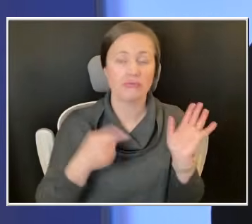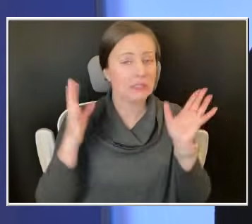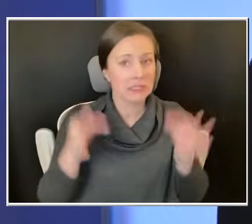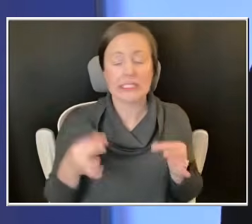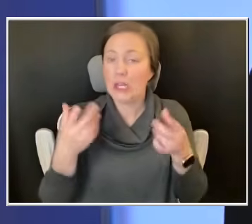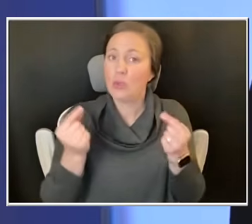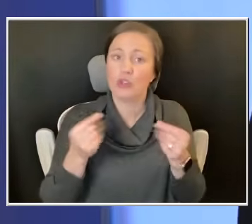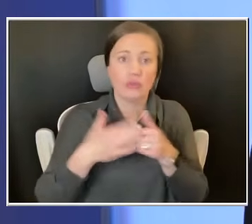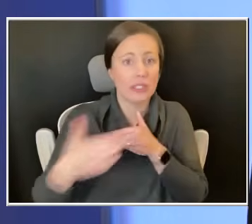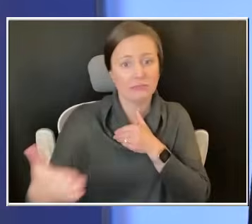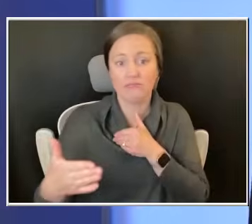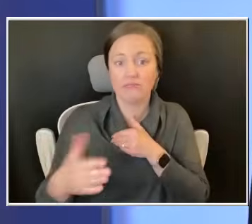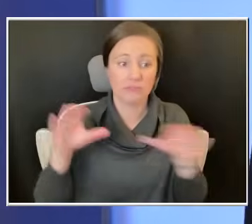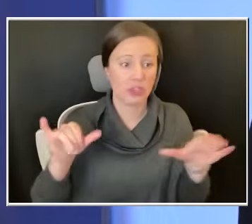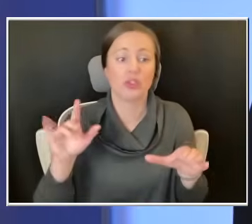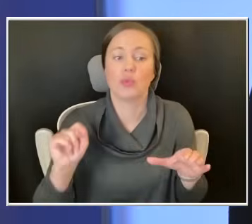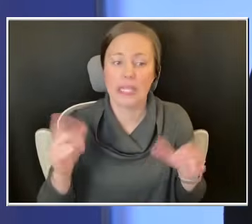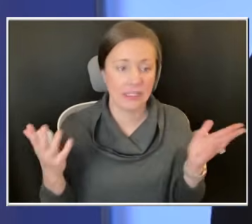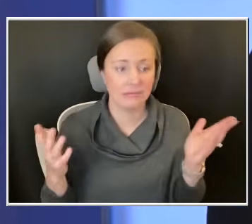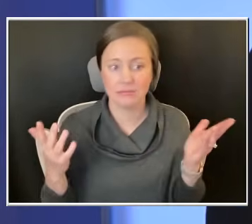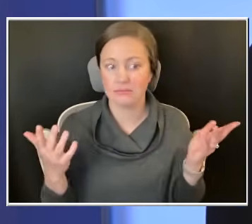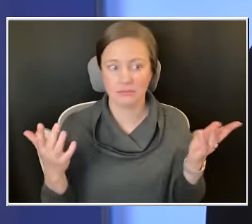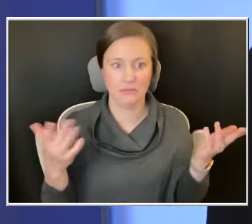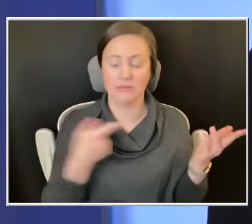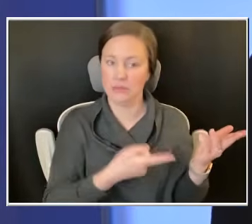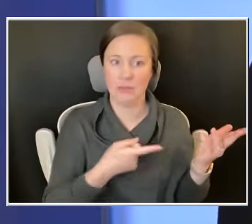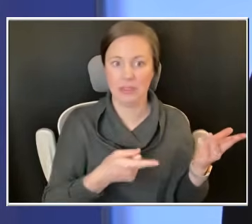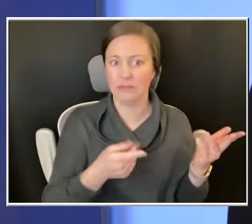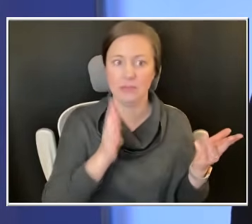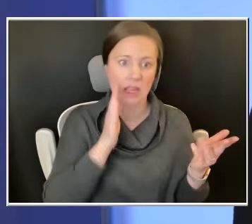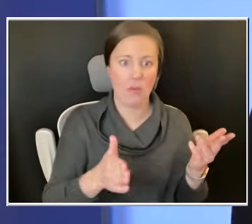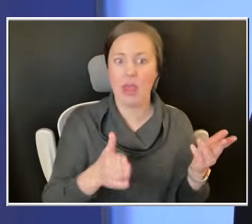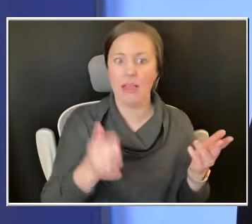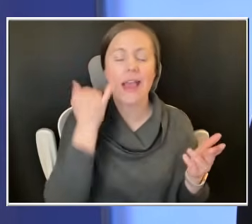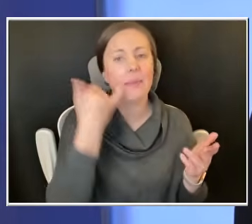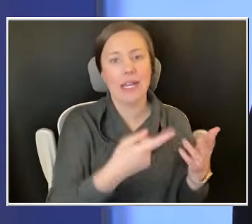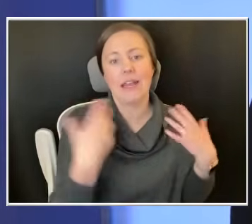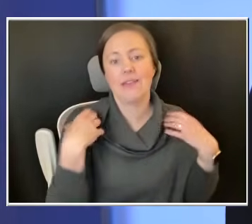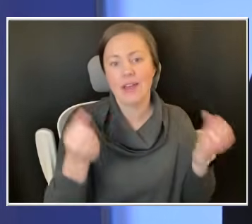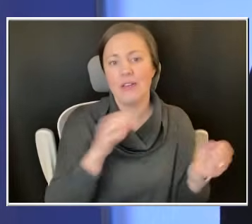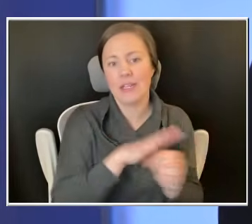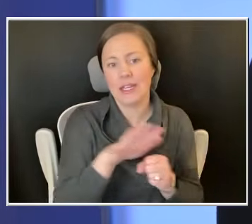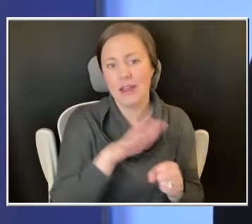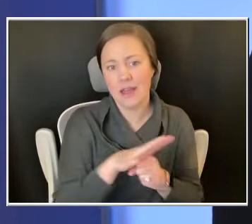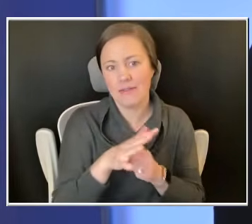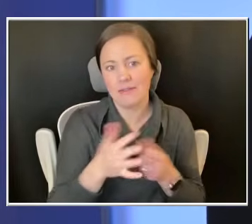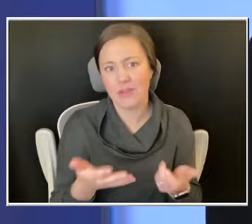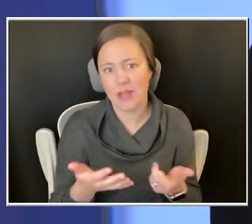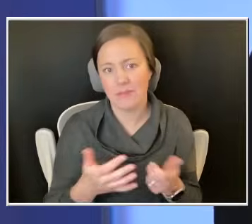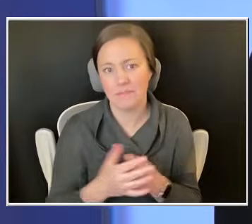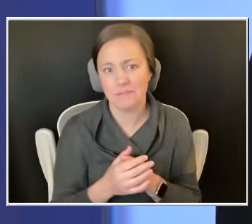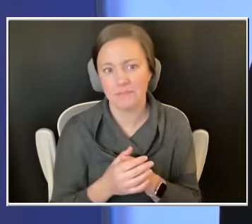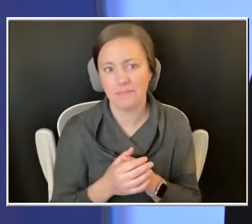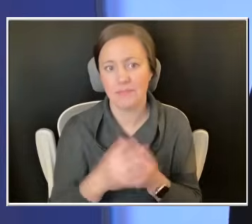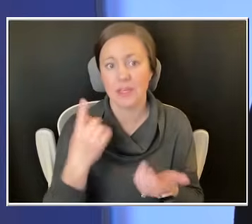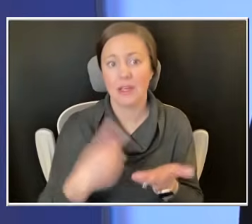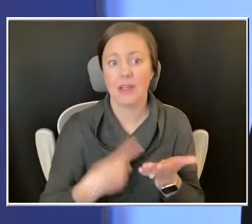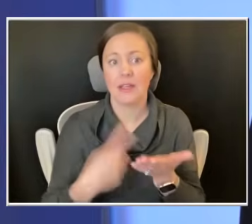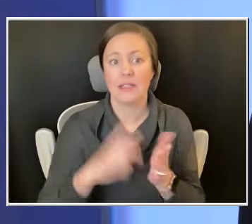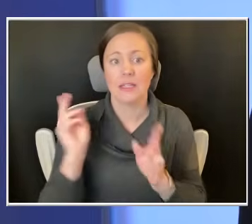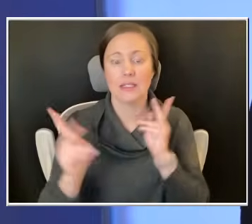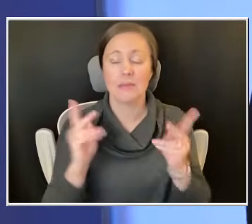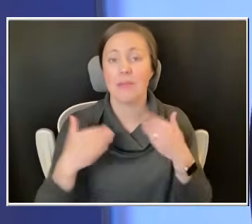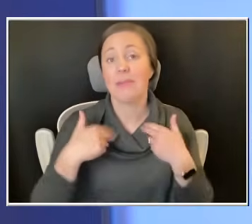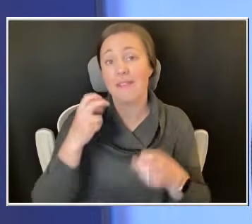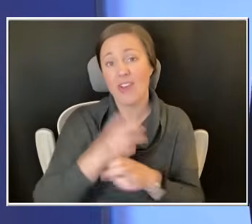and they're doing it, and you can't stop them, if they're healthy enough to do it. Sometimes people have a hard time